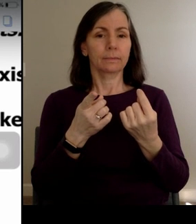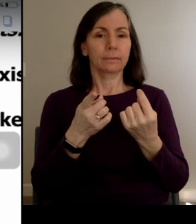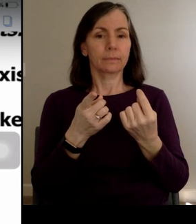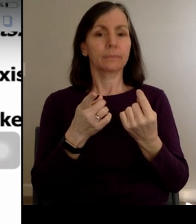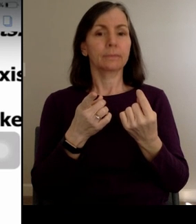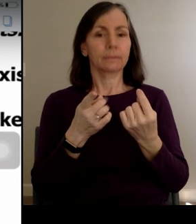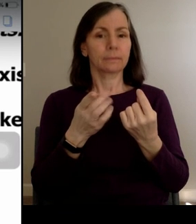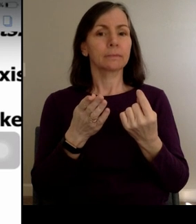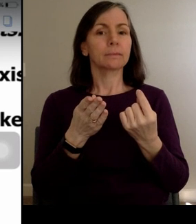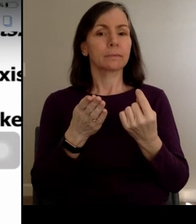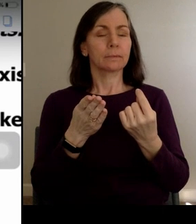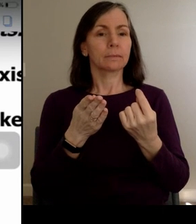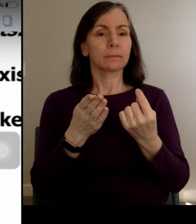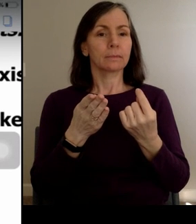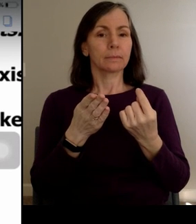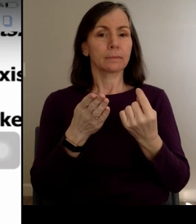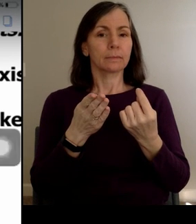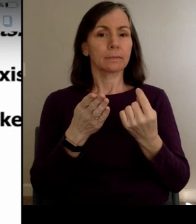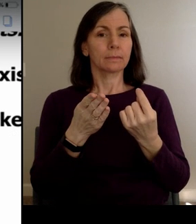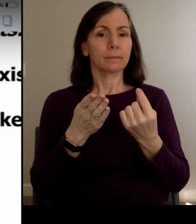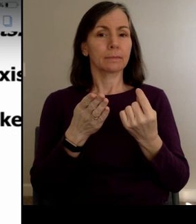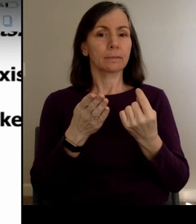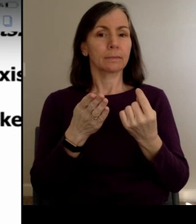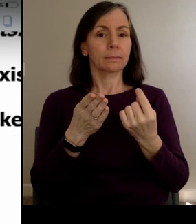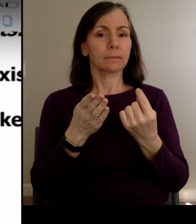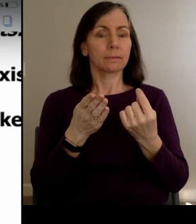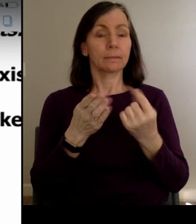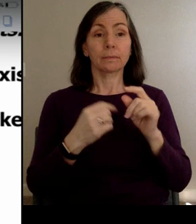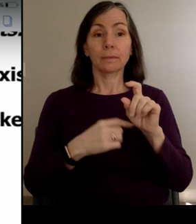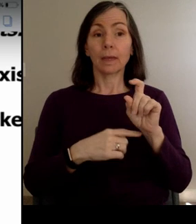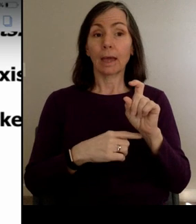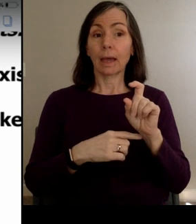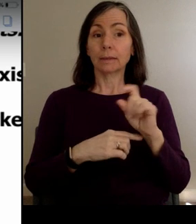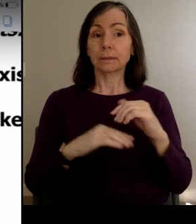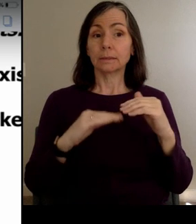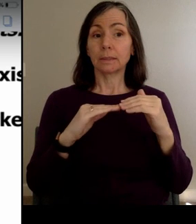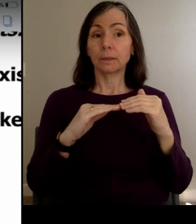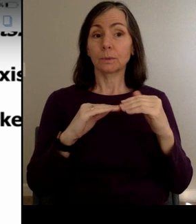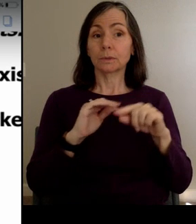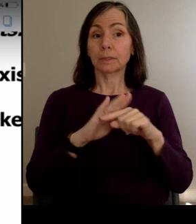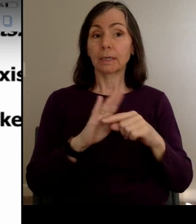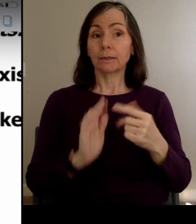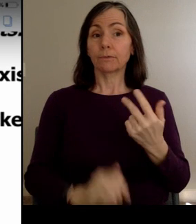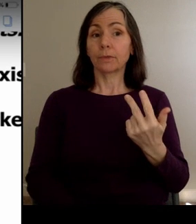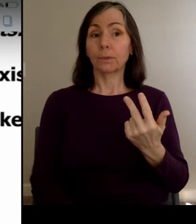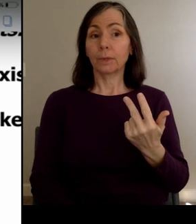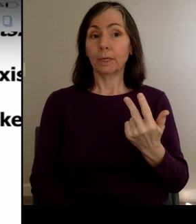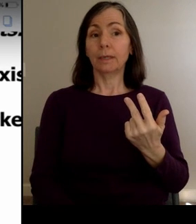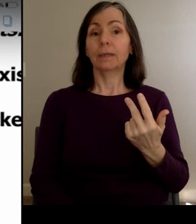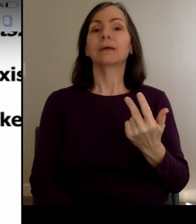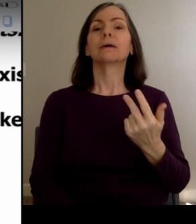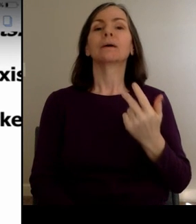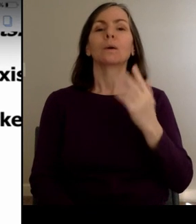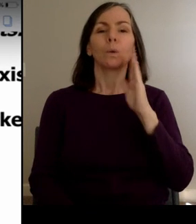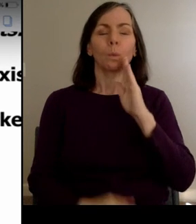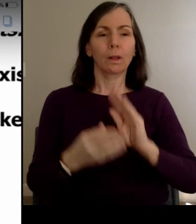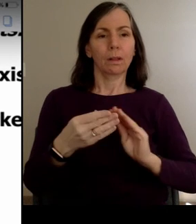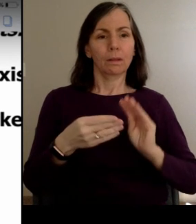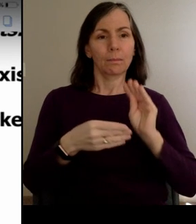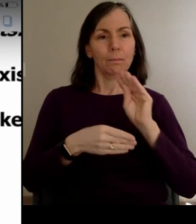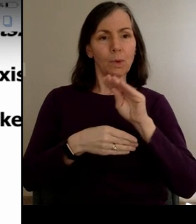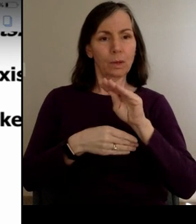is we need to plug x equals negative 3 back into our